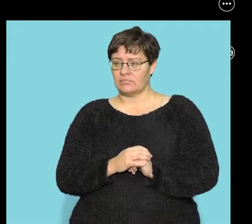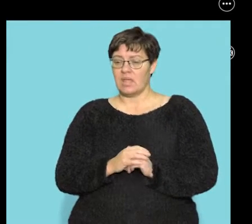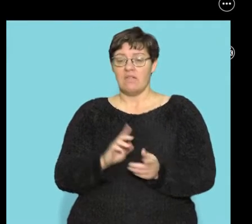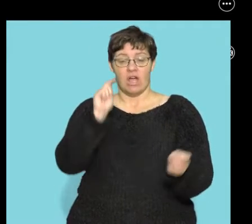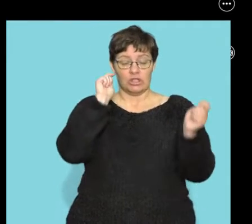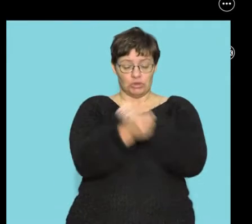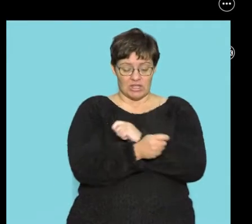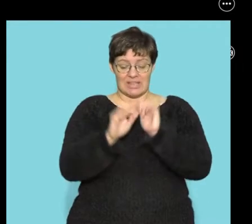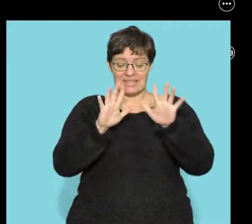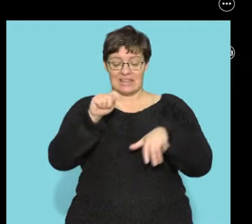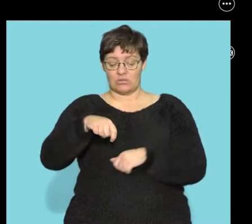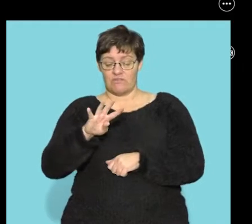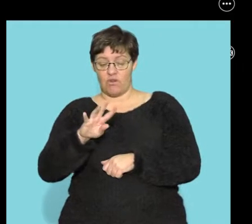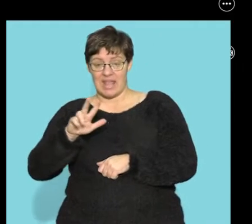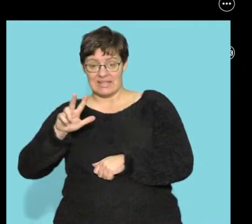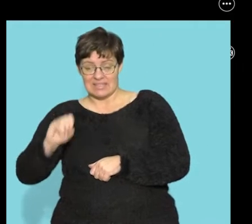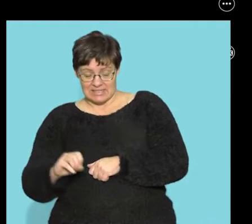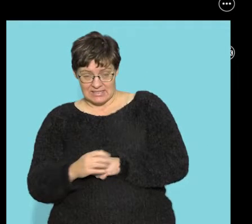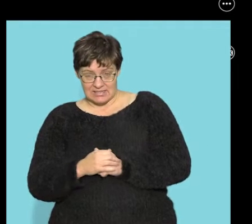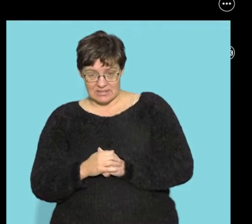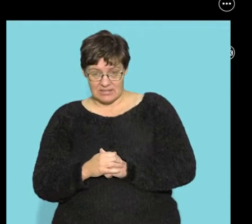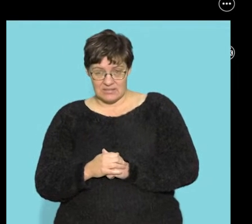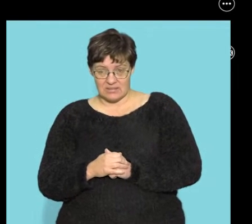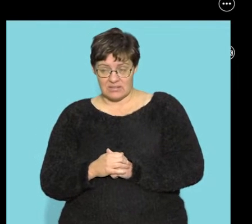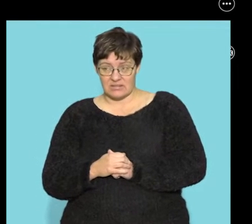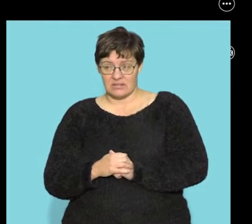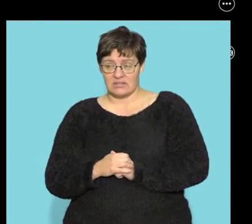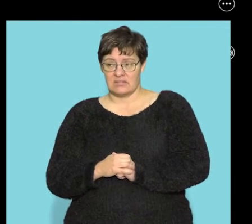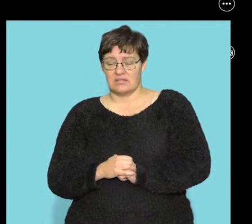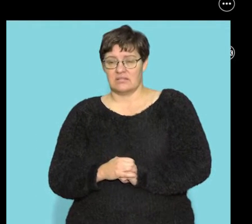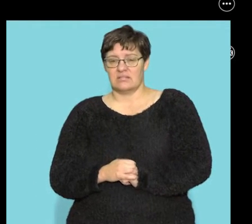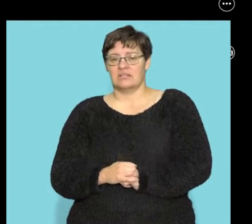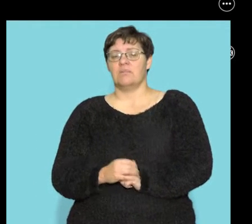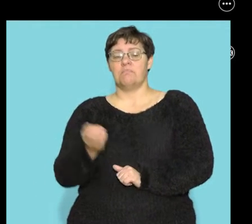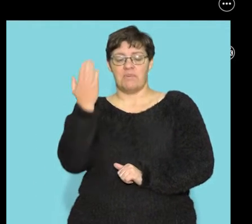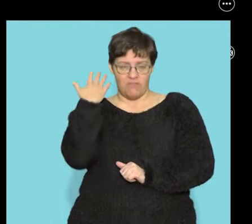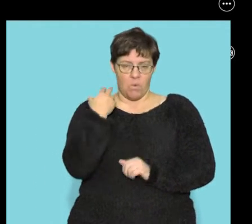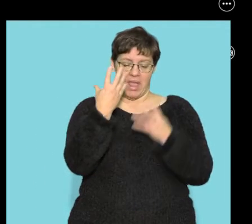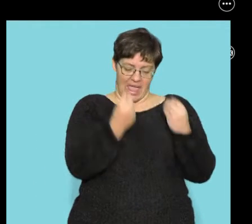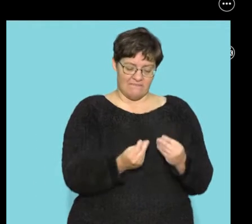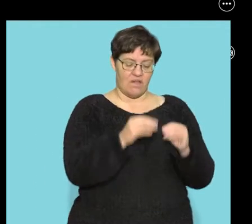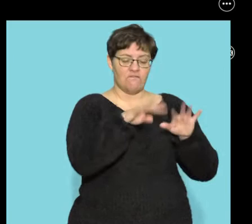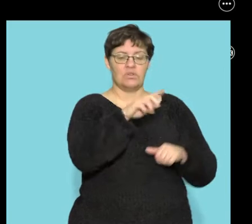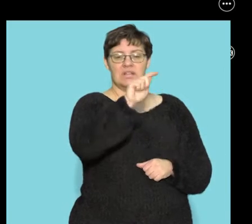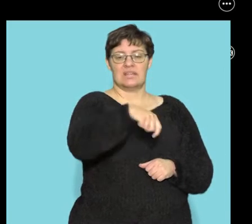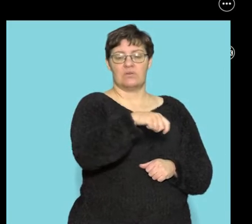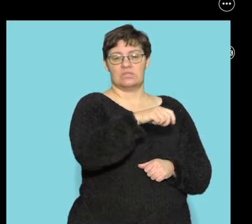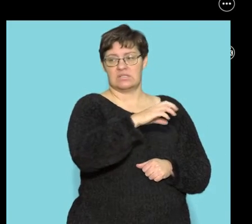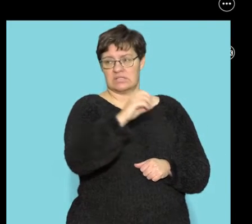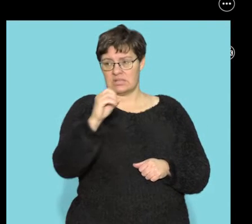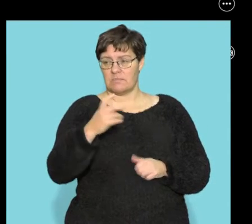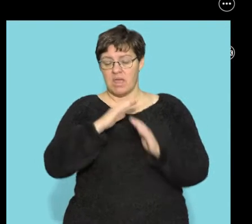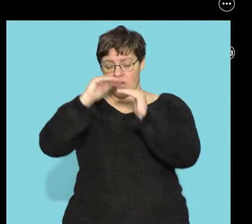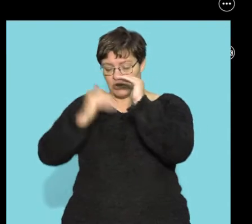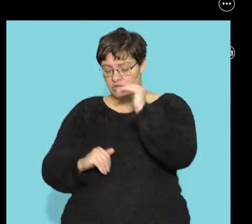to 10,480, they're telling us that in my provision, I had 14,000, I must reduce